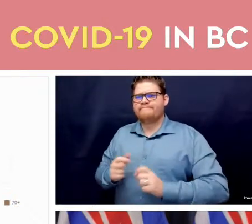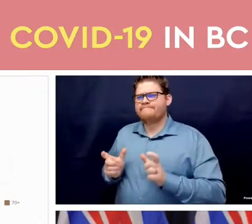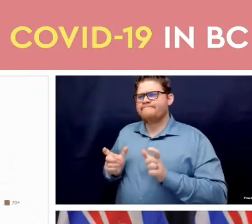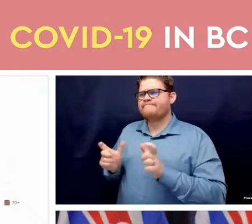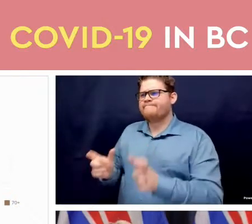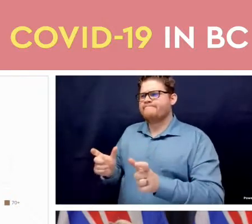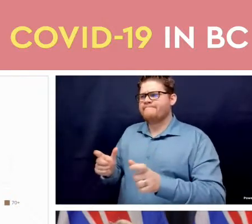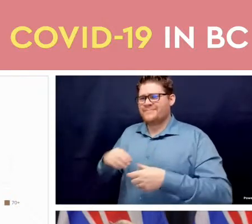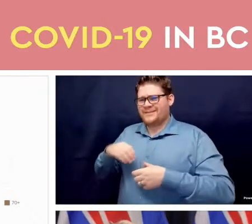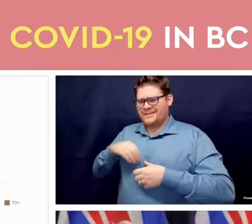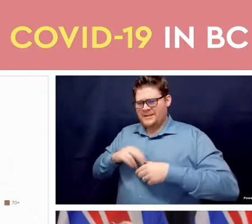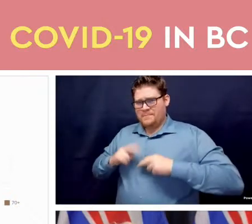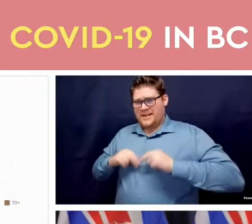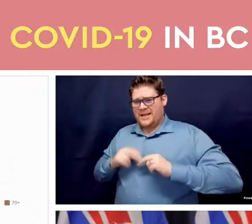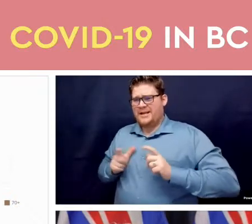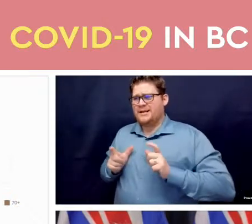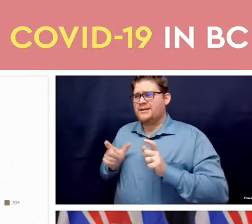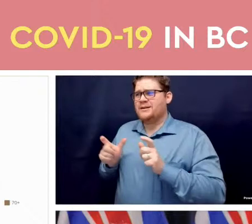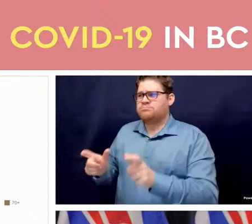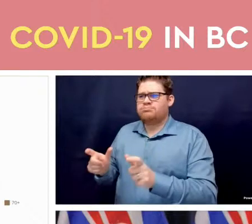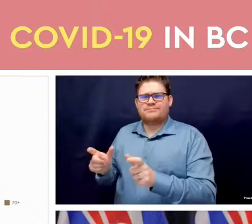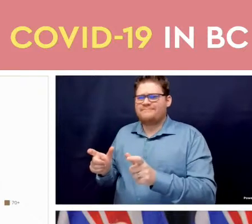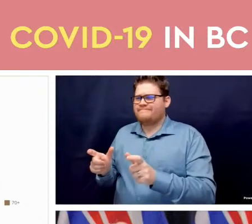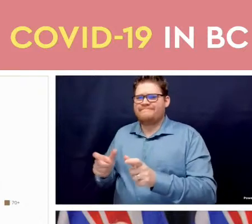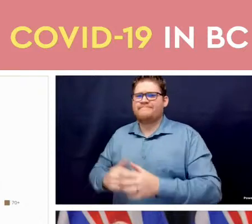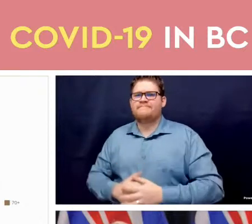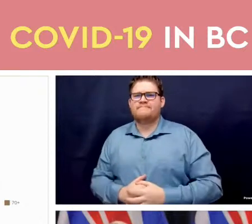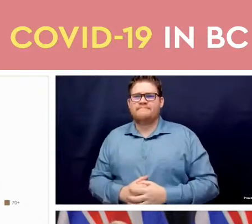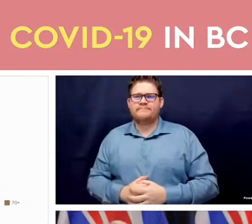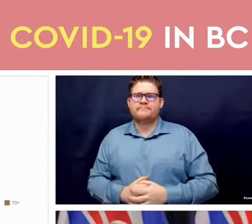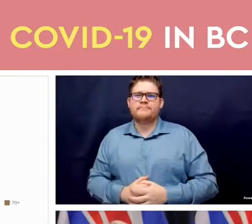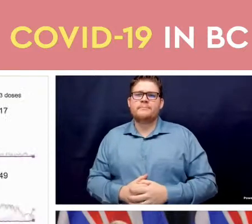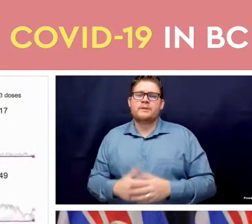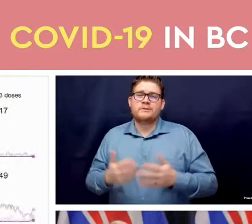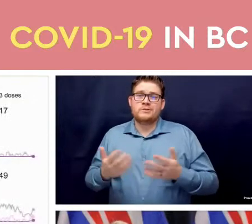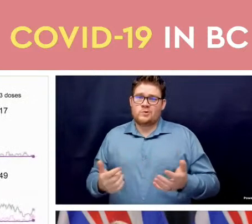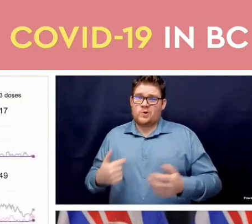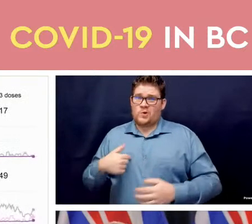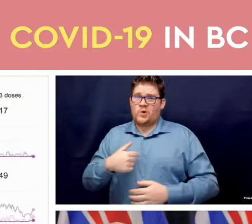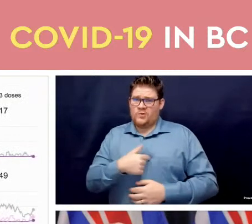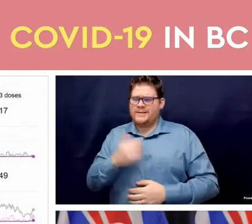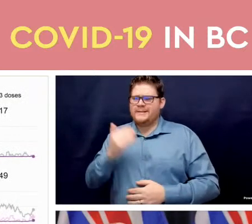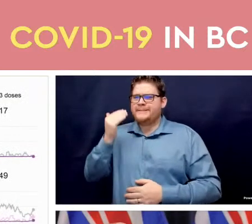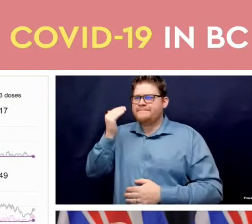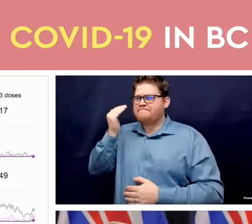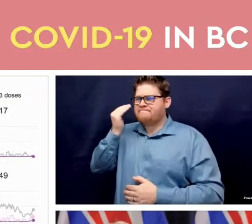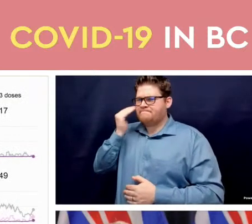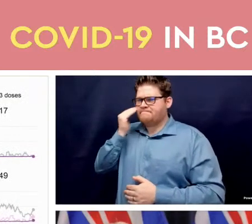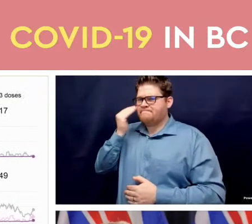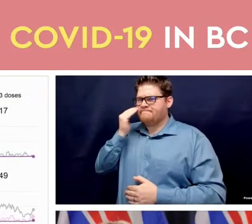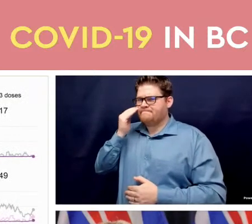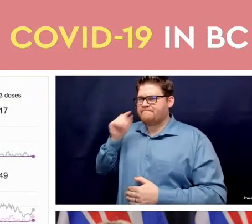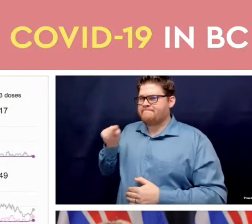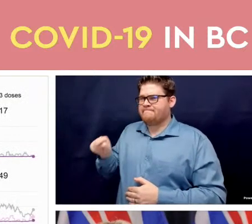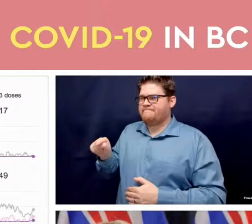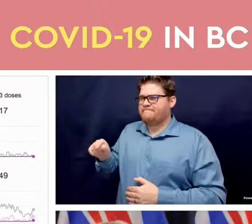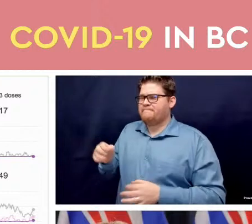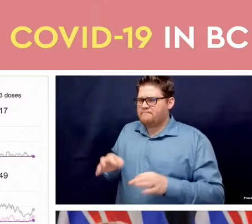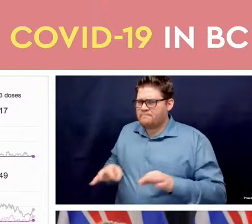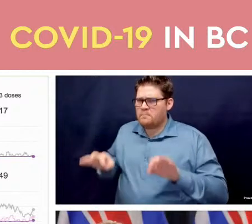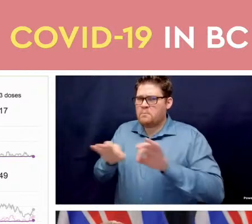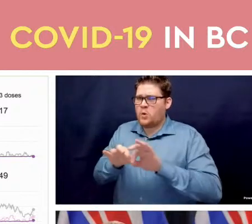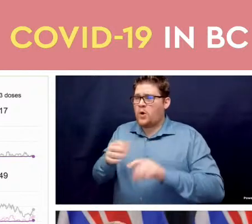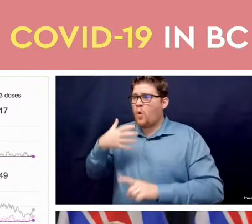people who have immune compromising conditions and are more at risk is because we know that that extra dose makes a big difference.